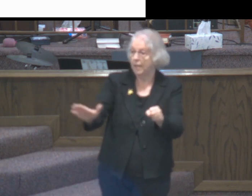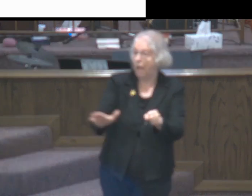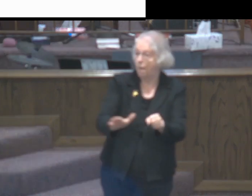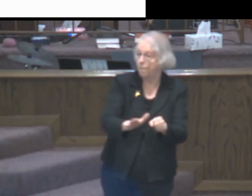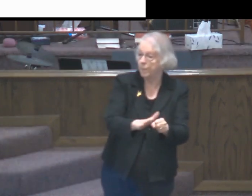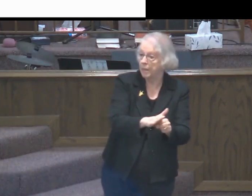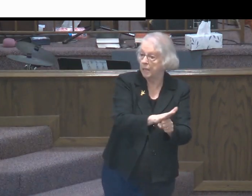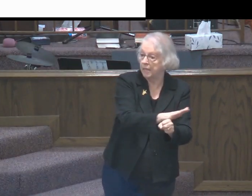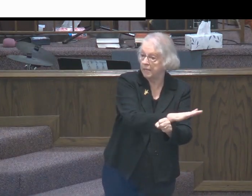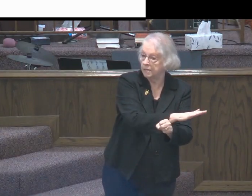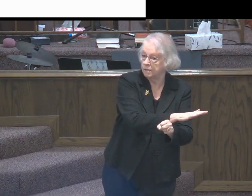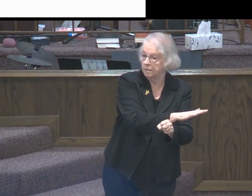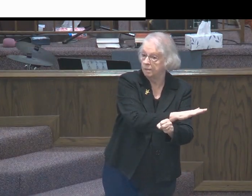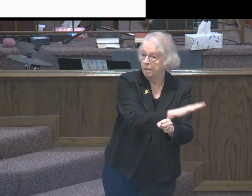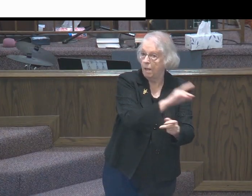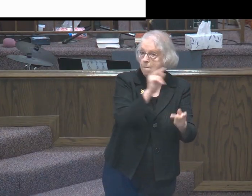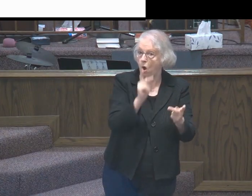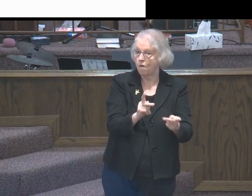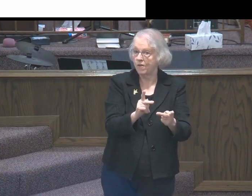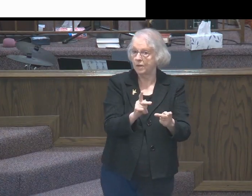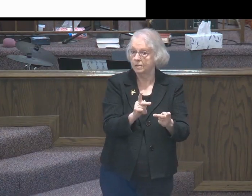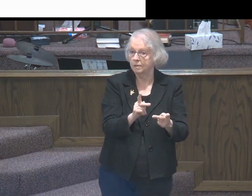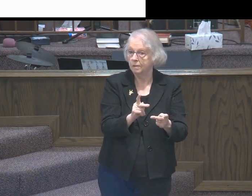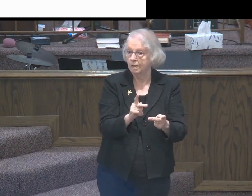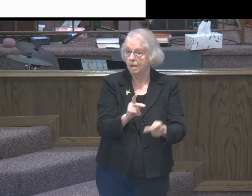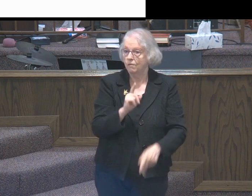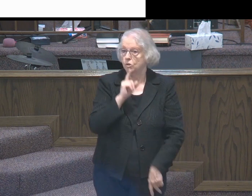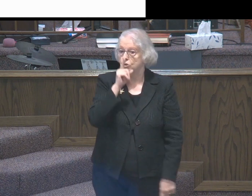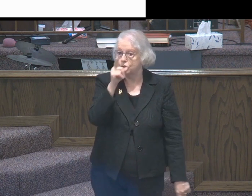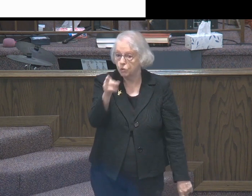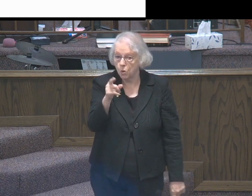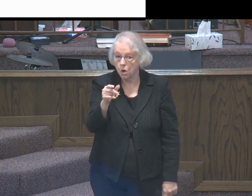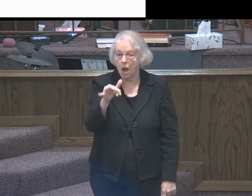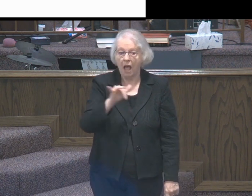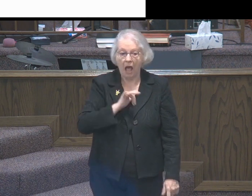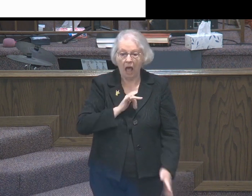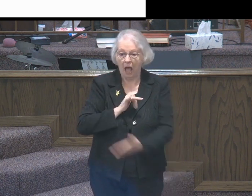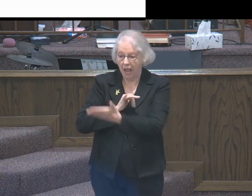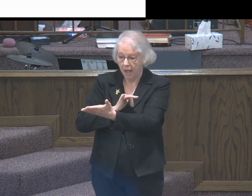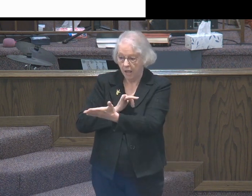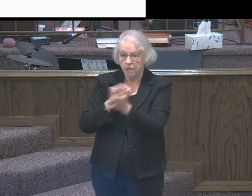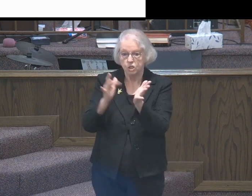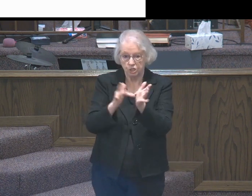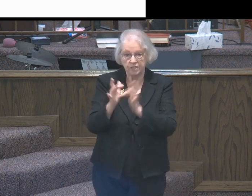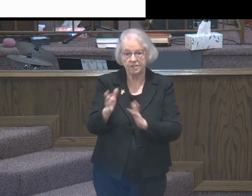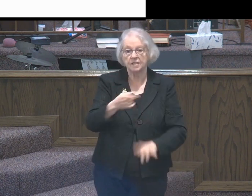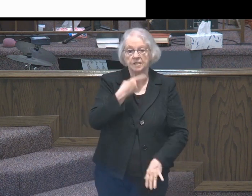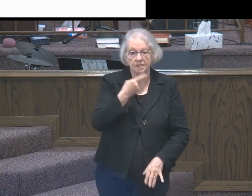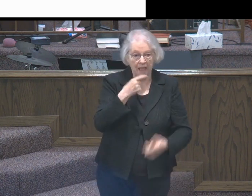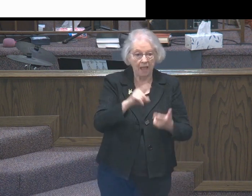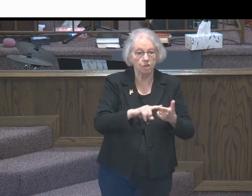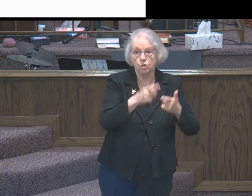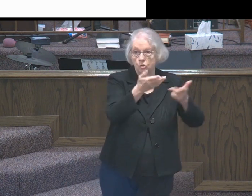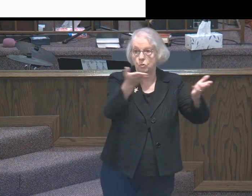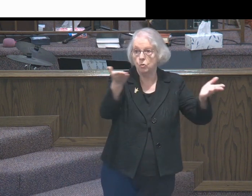say to you, till heaven and earth pass away, one jot or one tittle will by no means pass from the